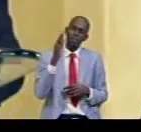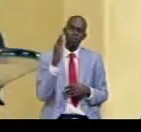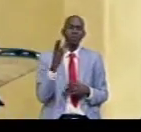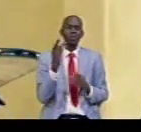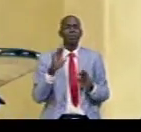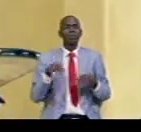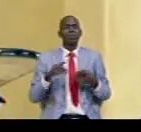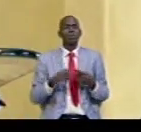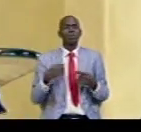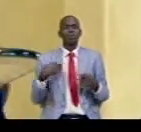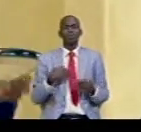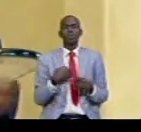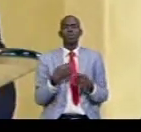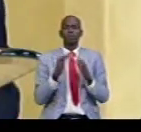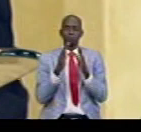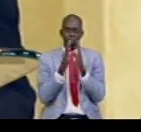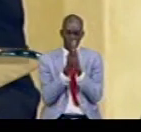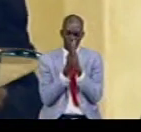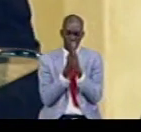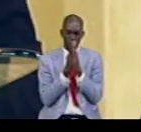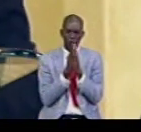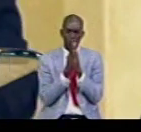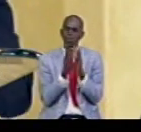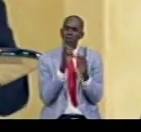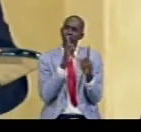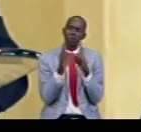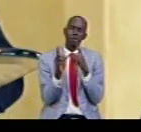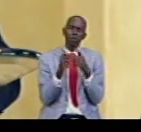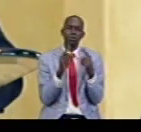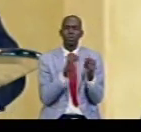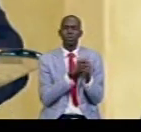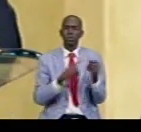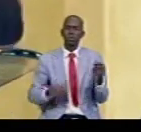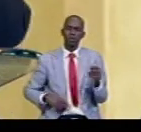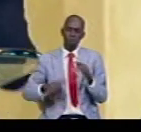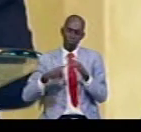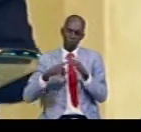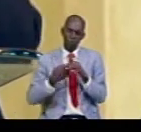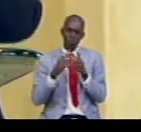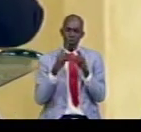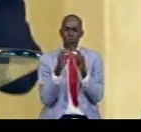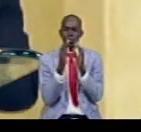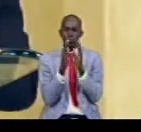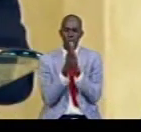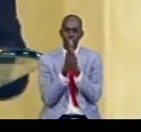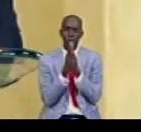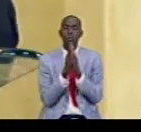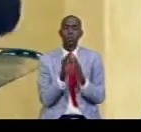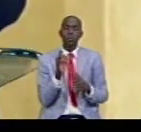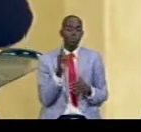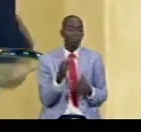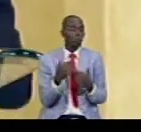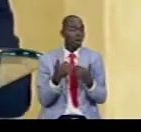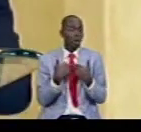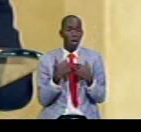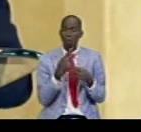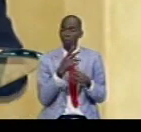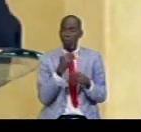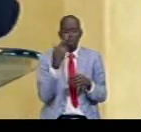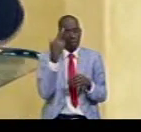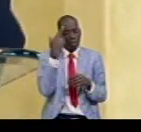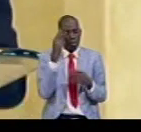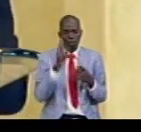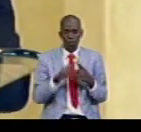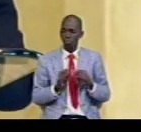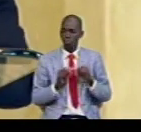begin to worship this God. Begin to worship this God. Begin to worship this God. You have no reason to remain in sin,